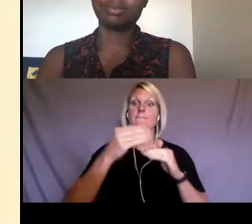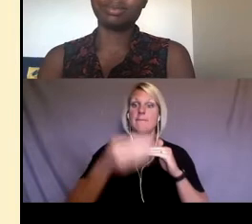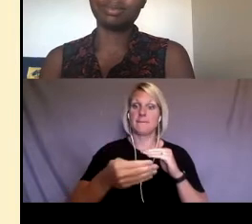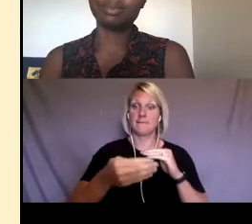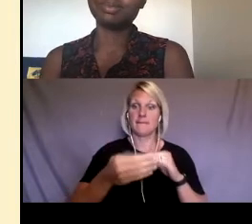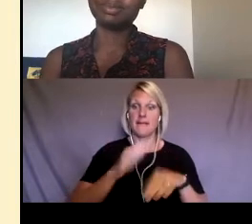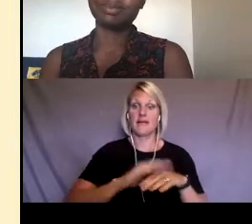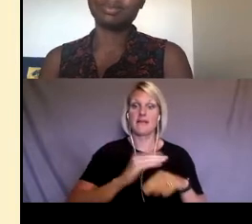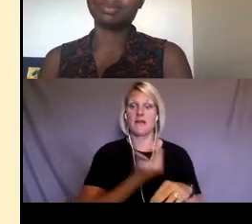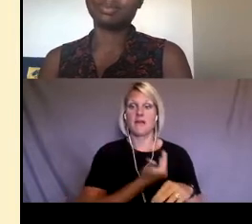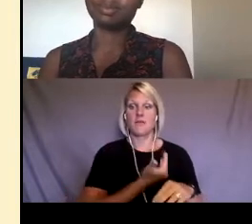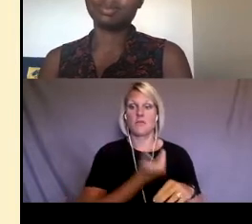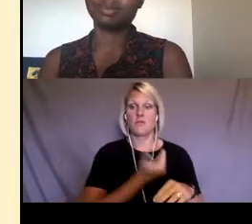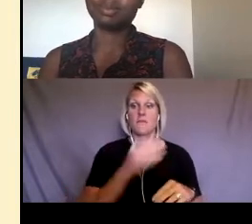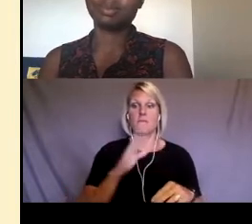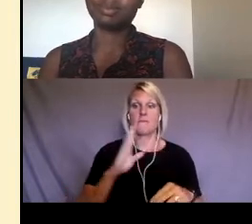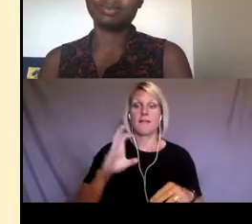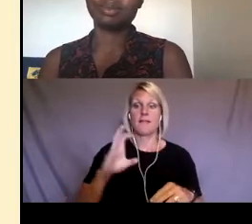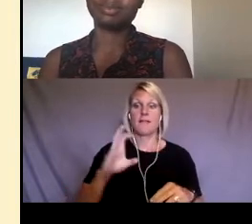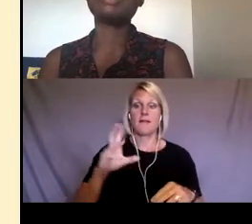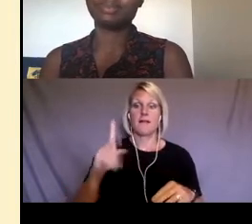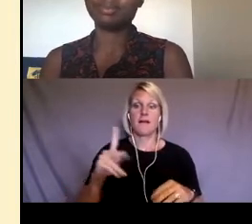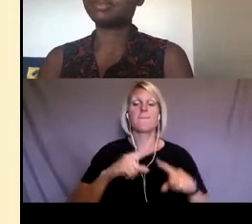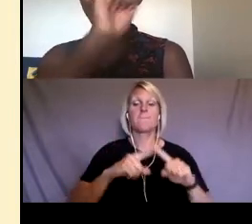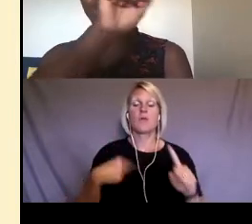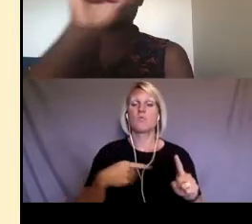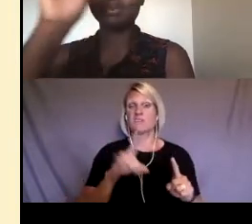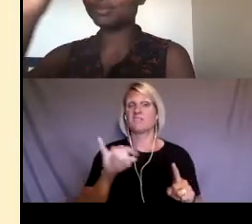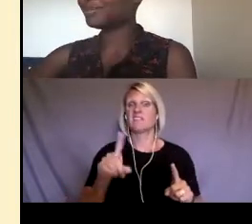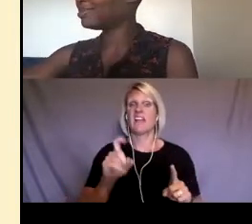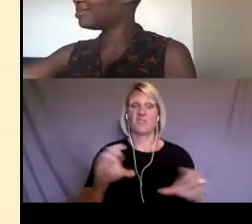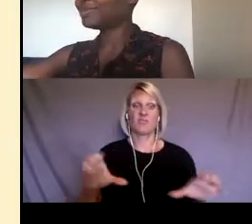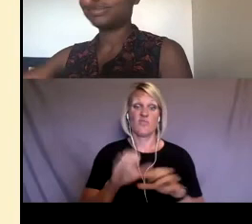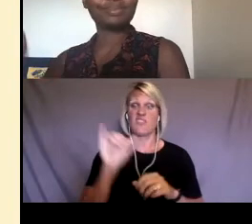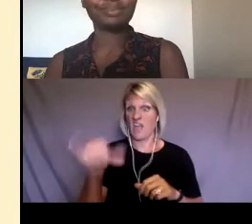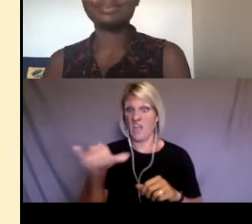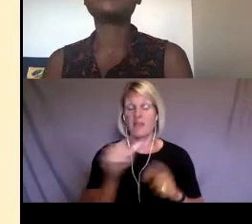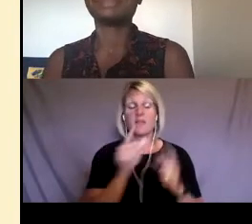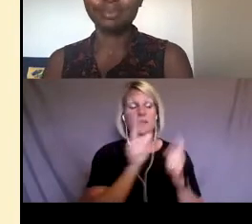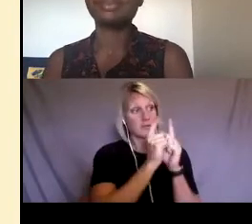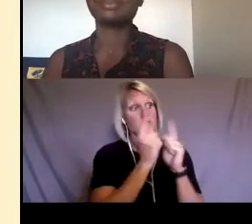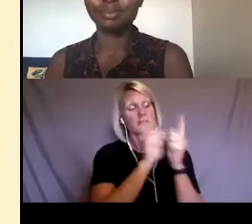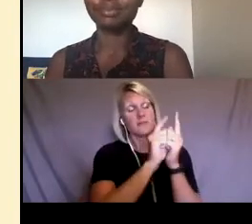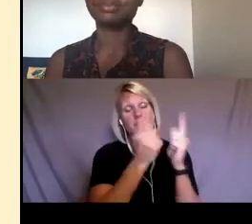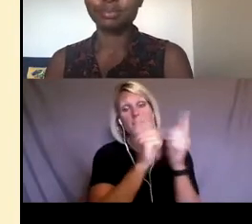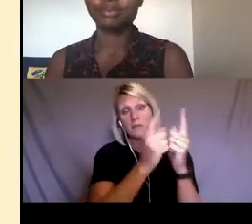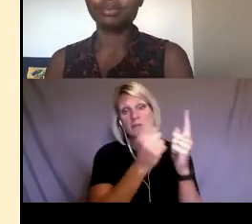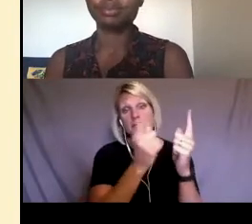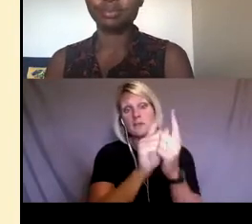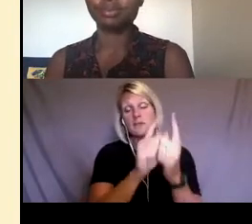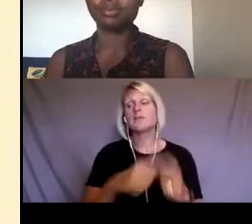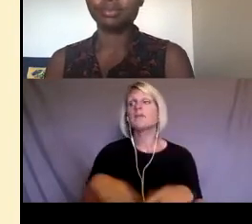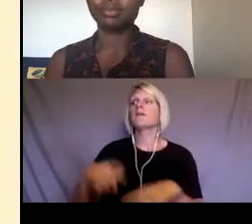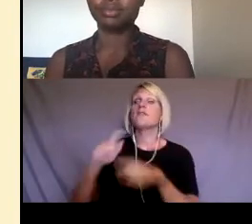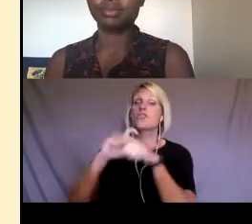block, but we did have to do exactly what you said. We had to call the alderwoman, which our alderwoman is Malele